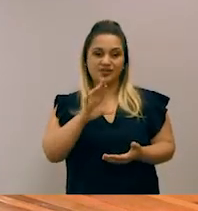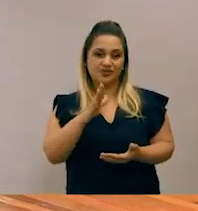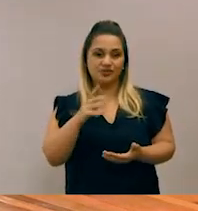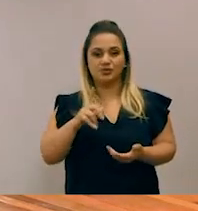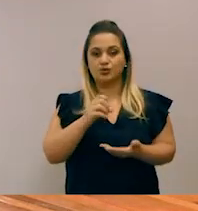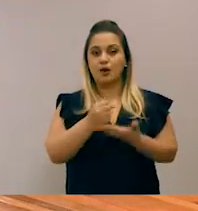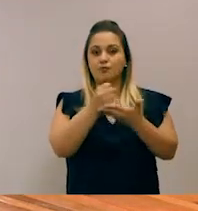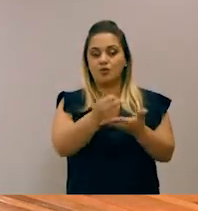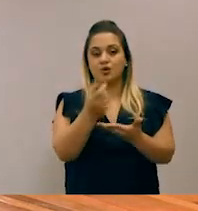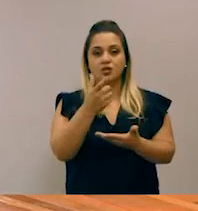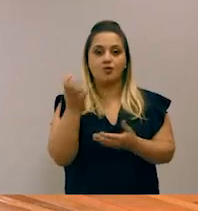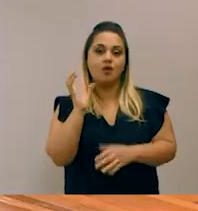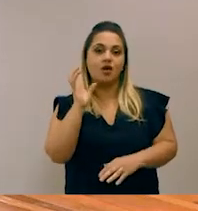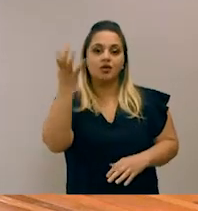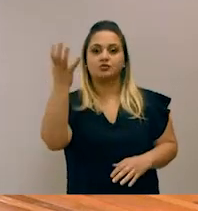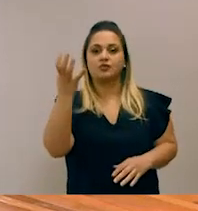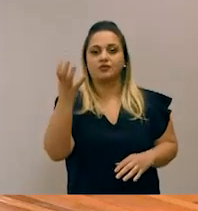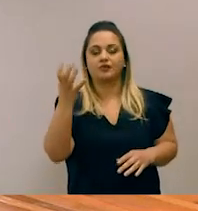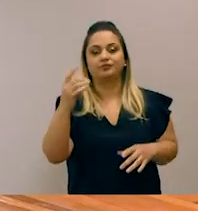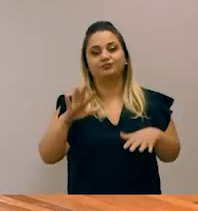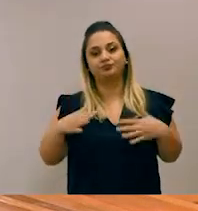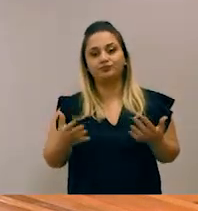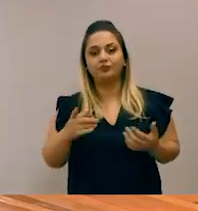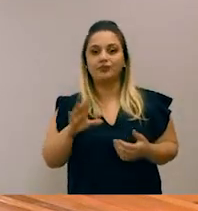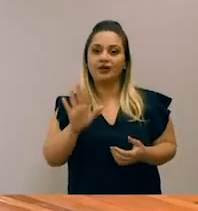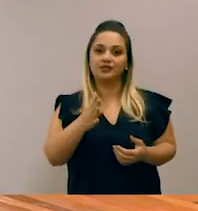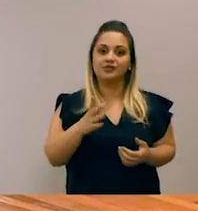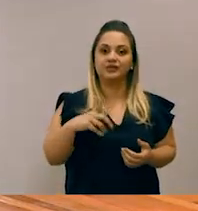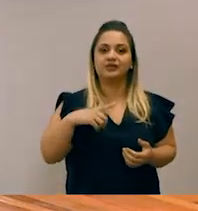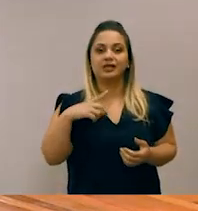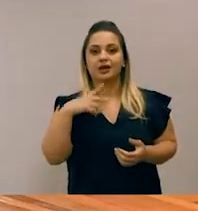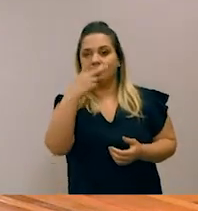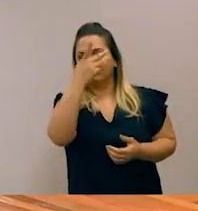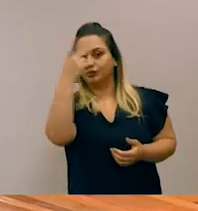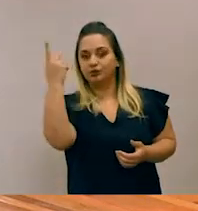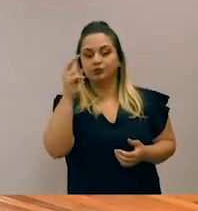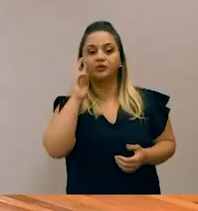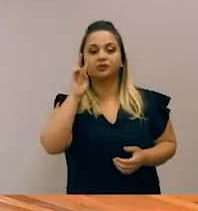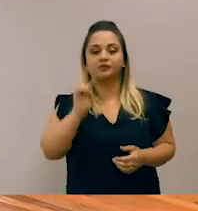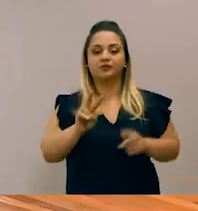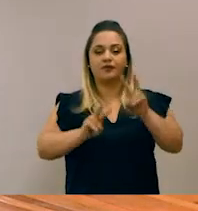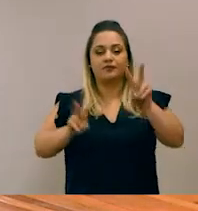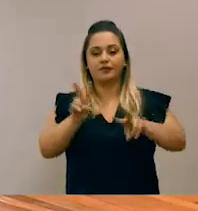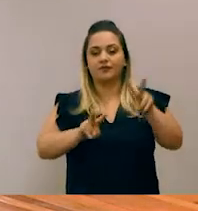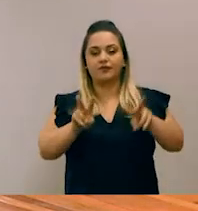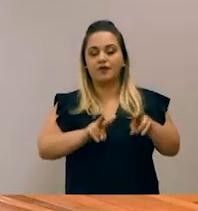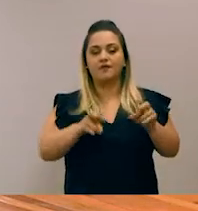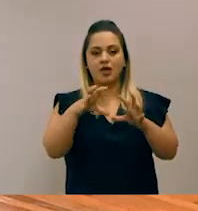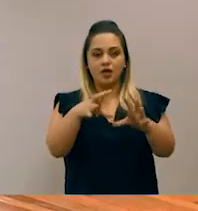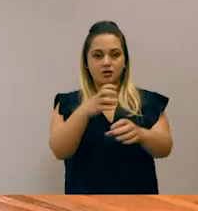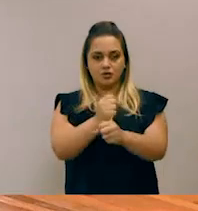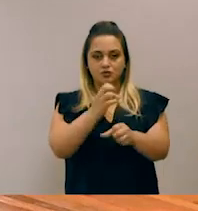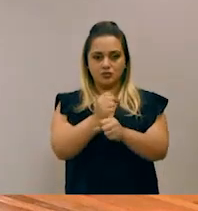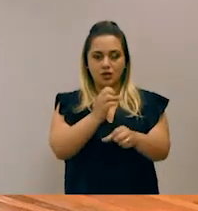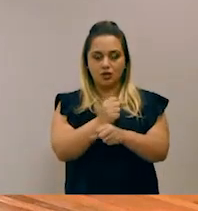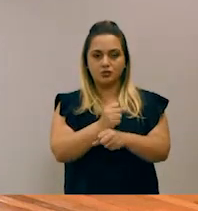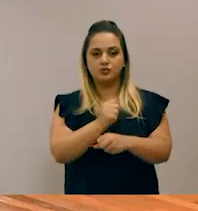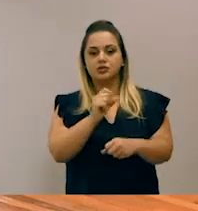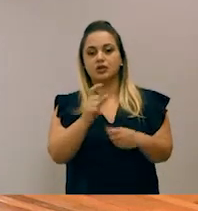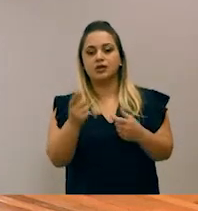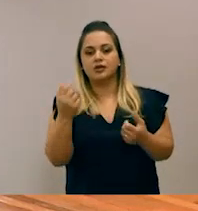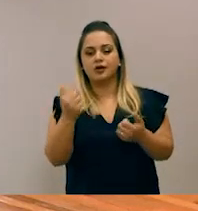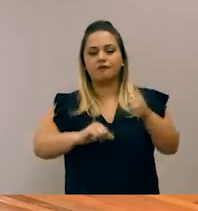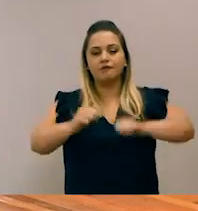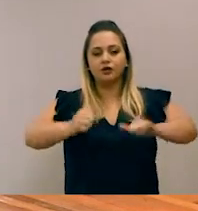support the classification, but will not resolve the problem totally. For example, I have the person of a